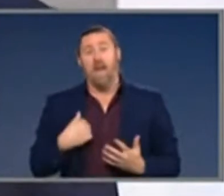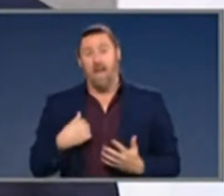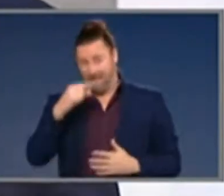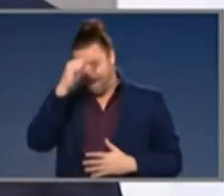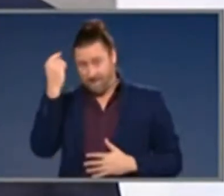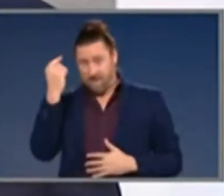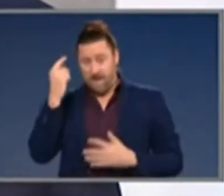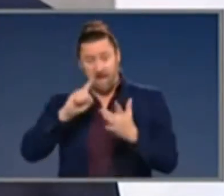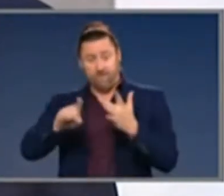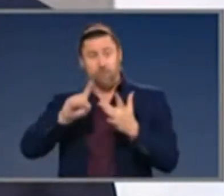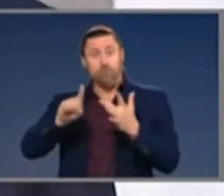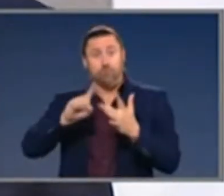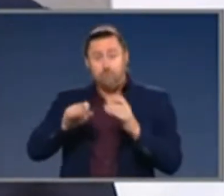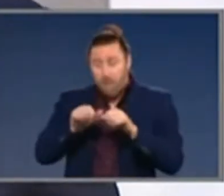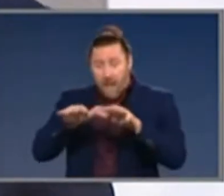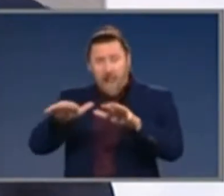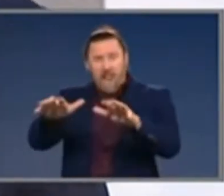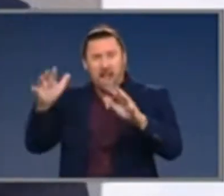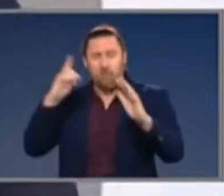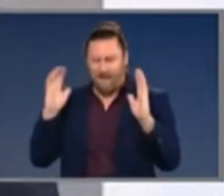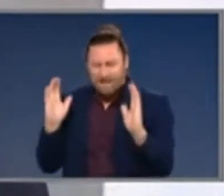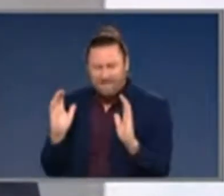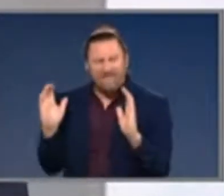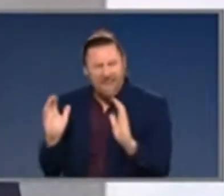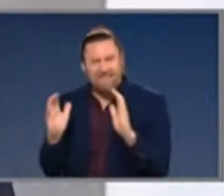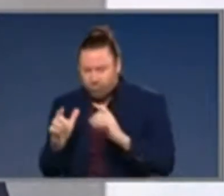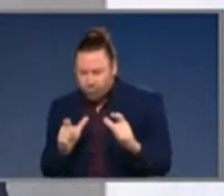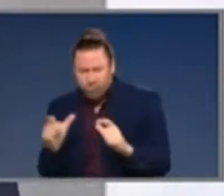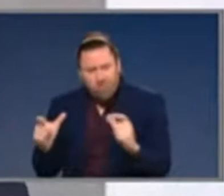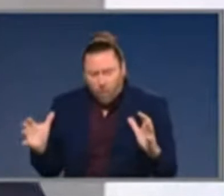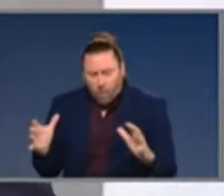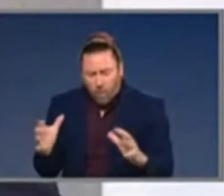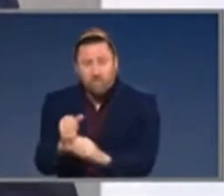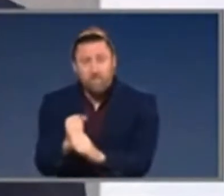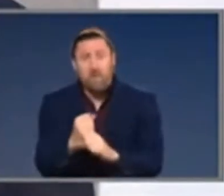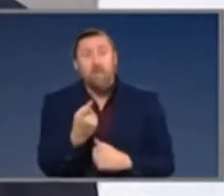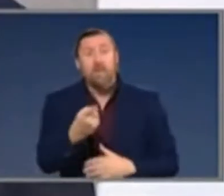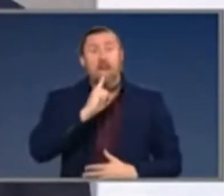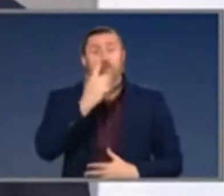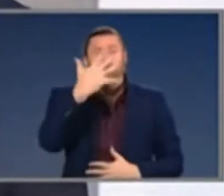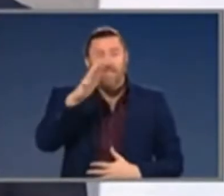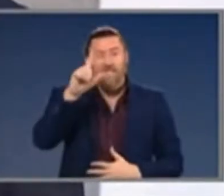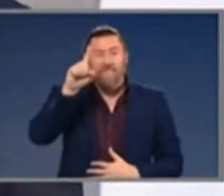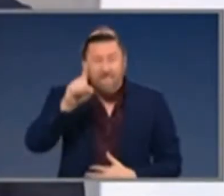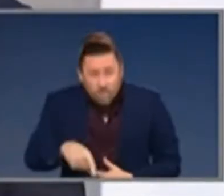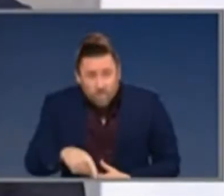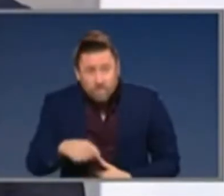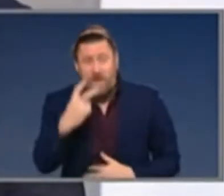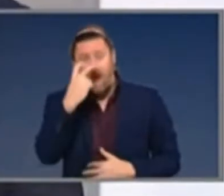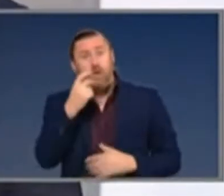control. Professor Murphy can go through those figures, but some 150,000 aged care workers have been